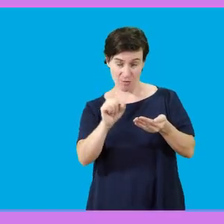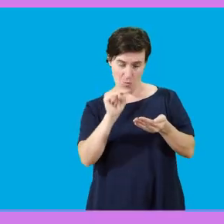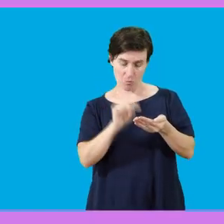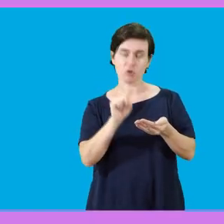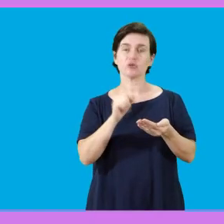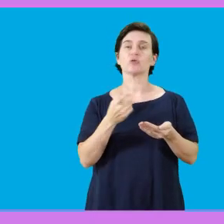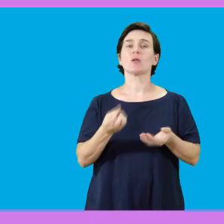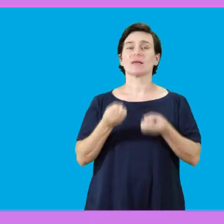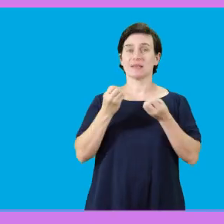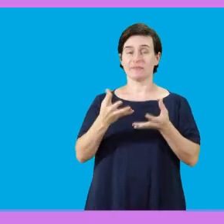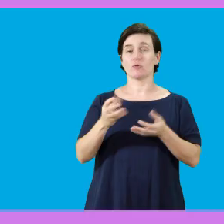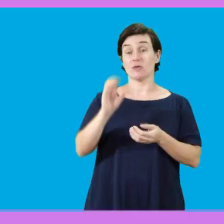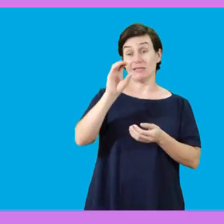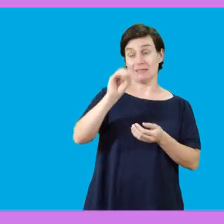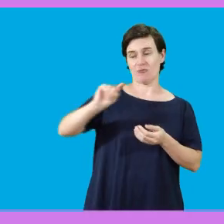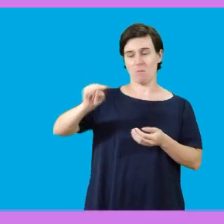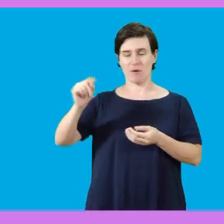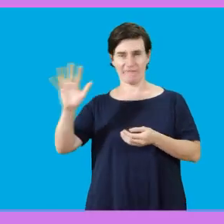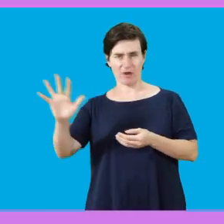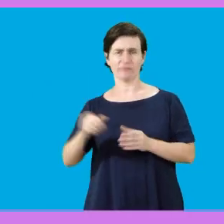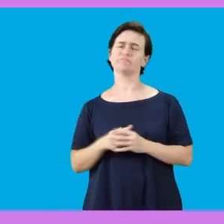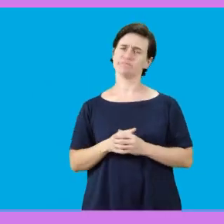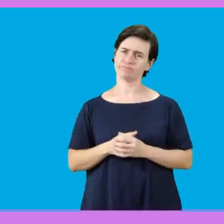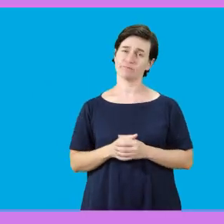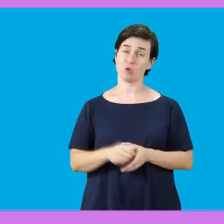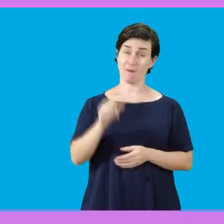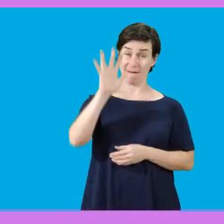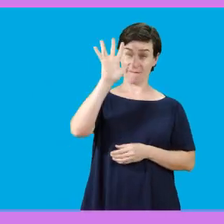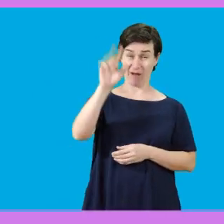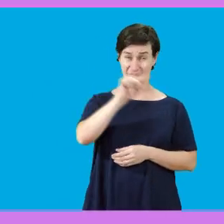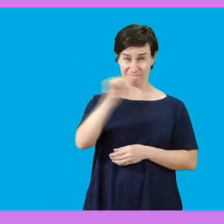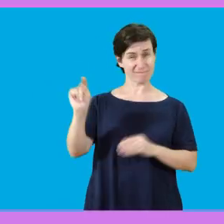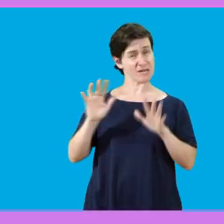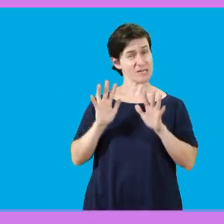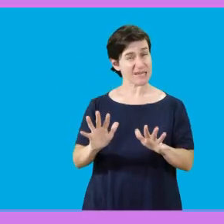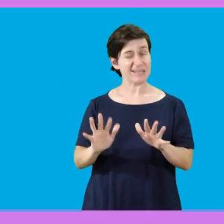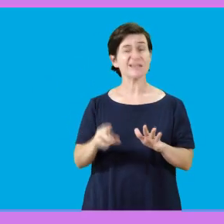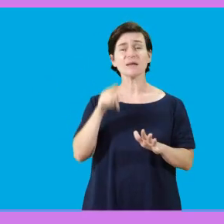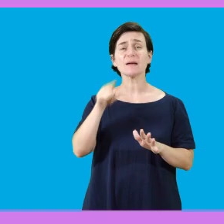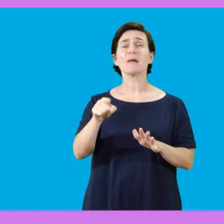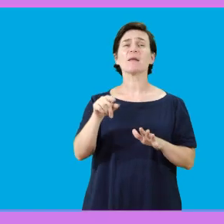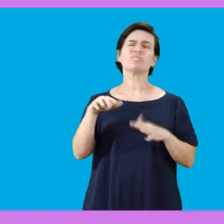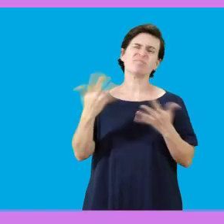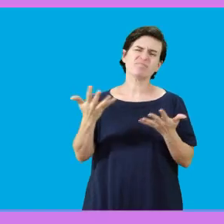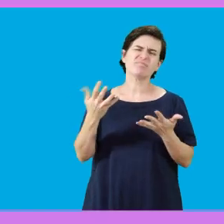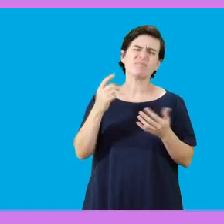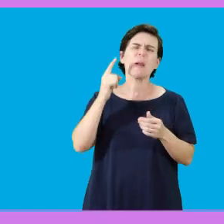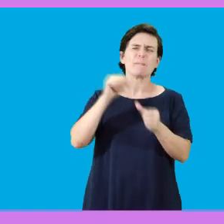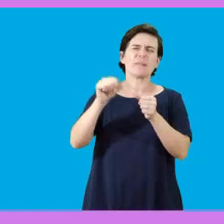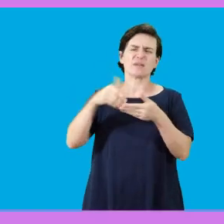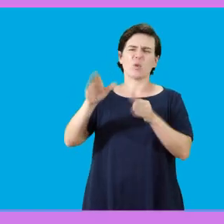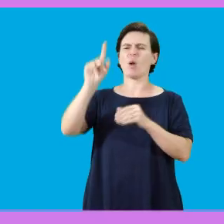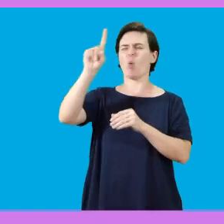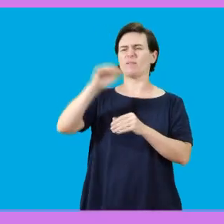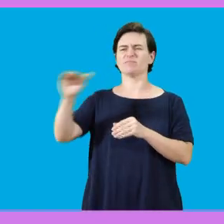give you 0/5, 0.5. So 5/10 in its simplest form, it's actually 1/2. Why do we